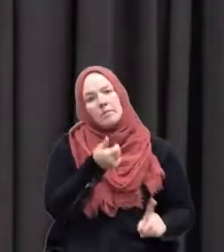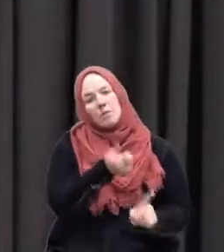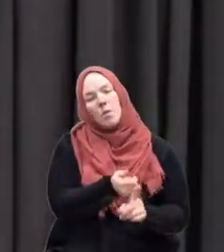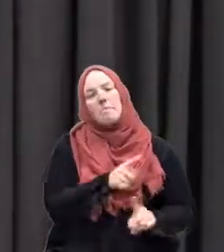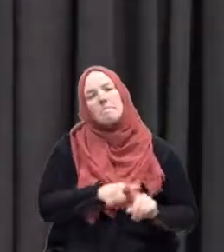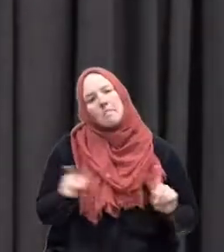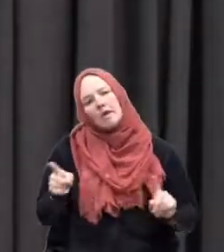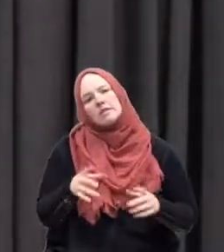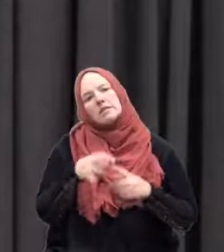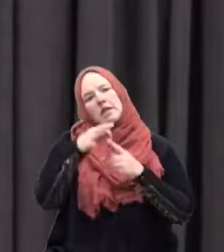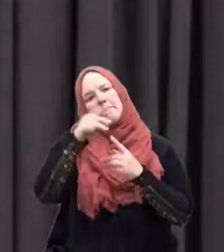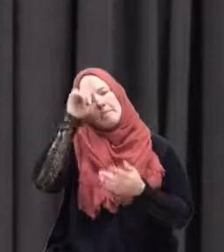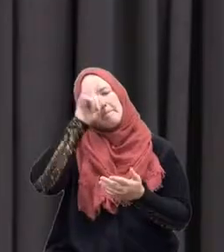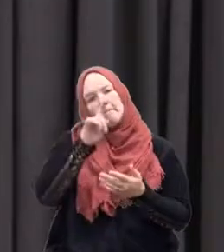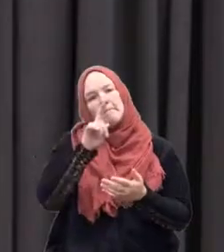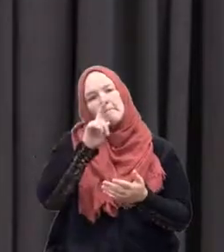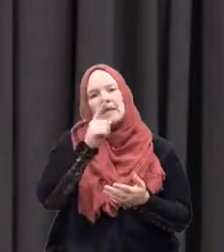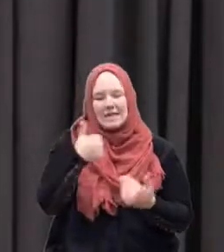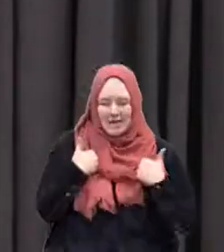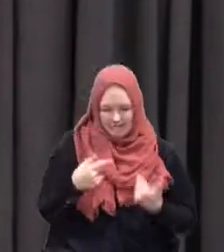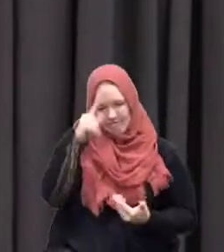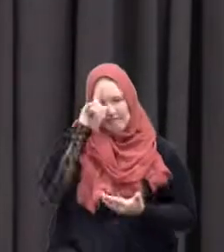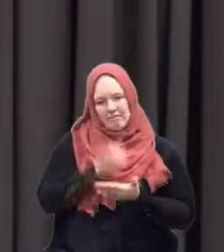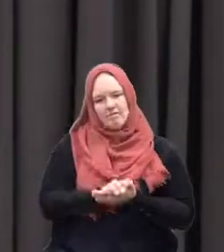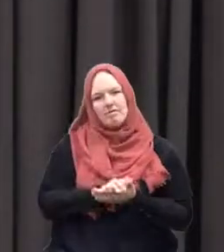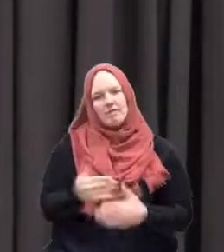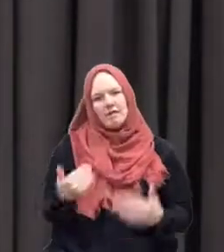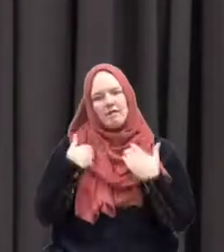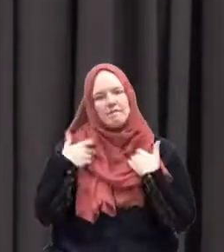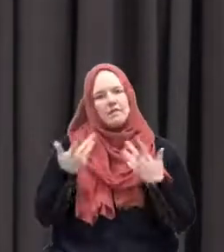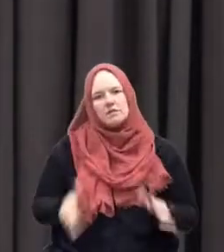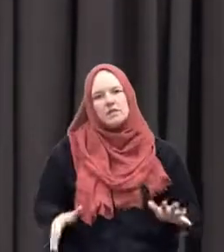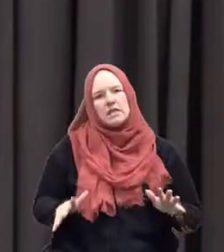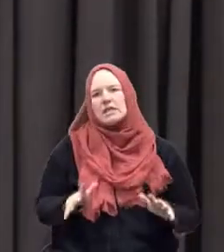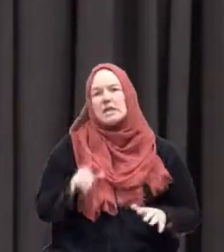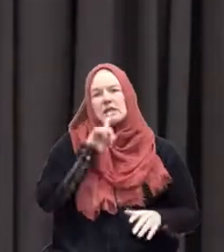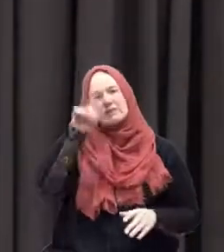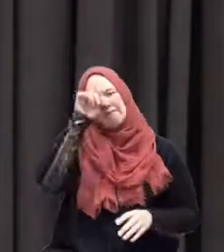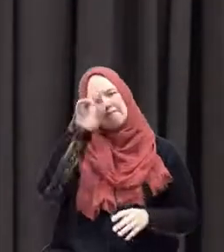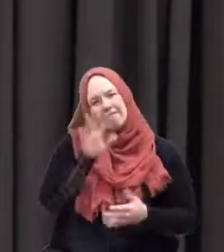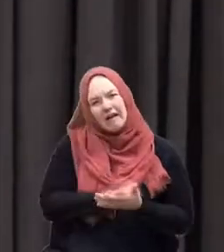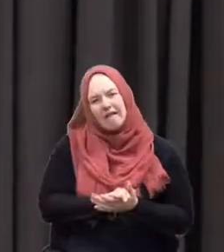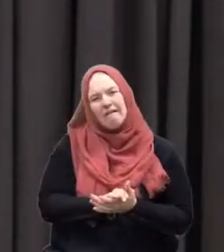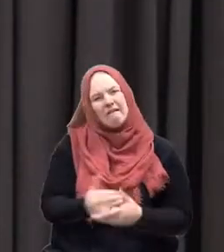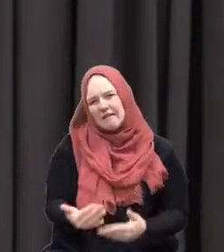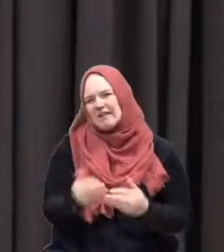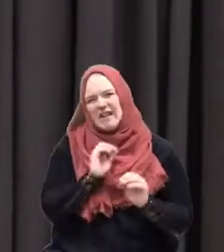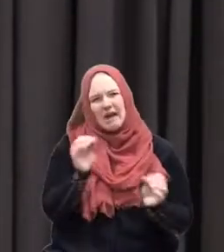own, except the power of his faith. He never wavered on his faith.